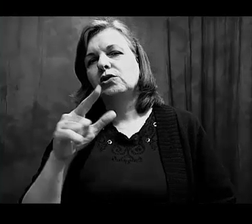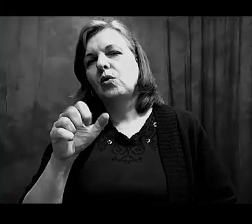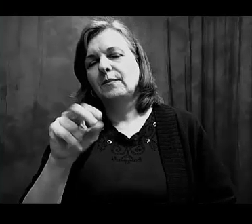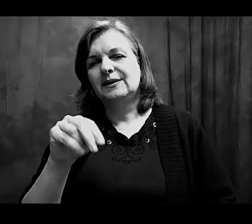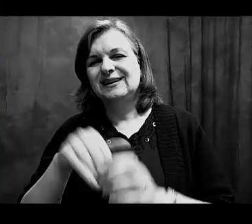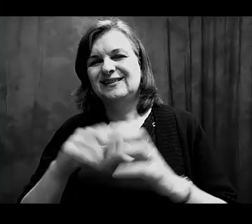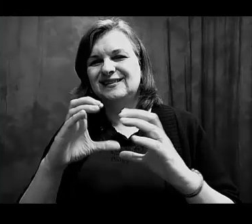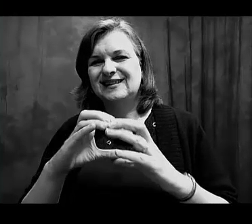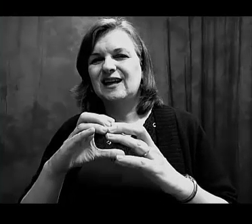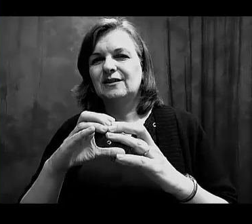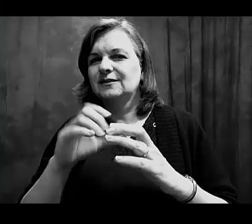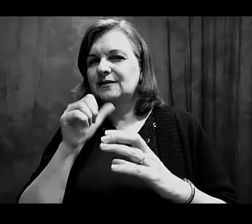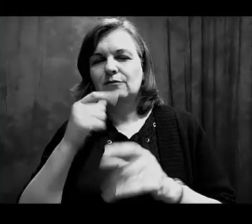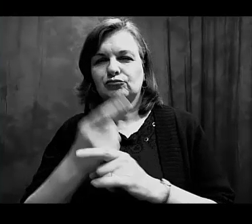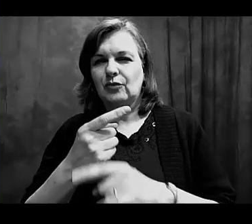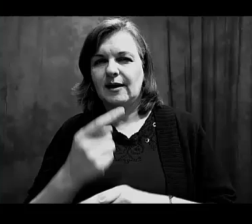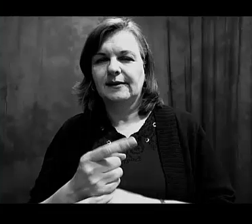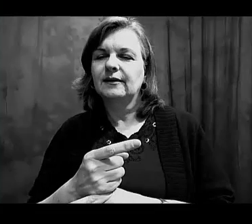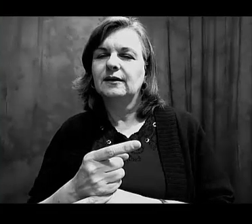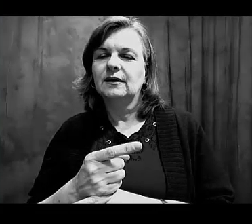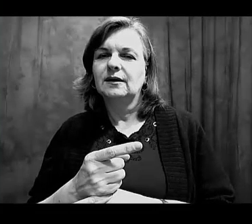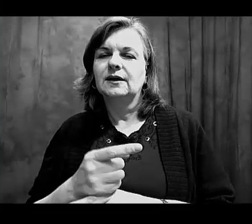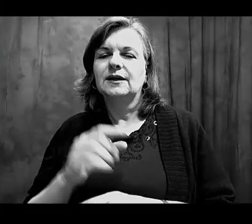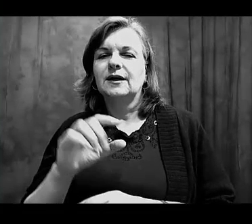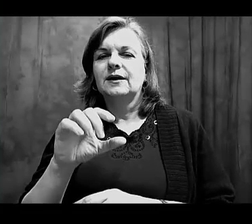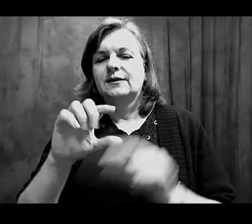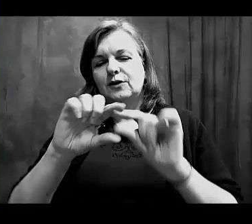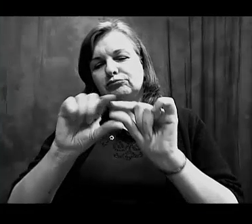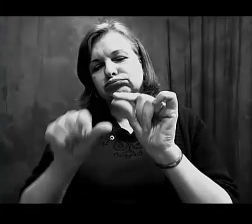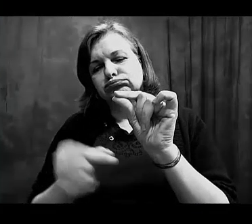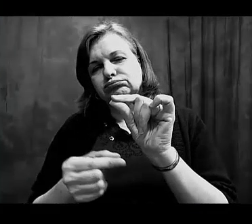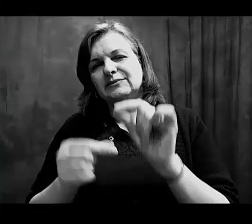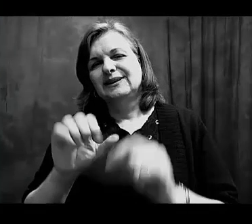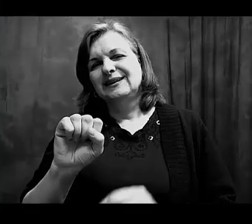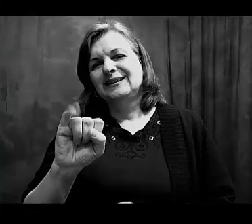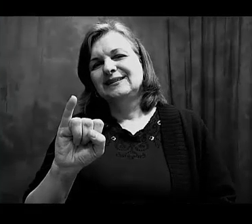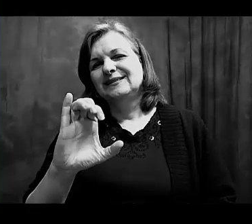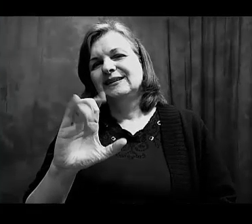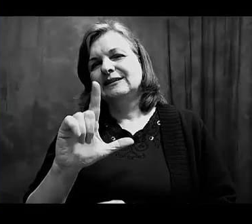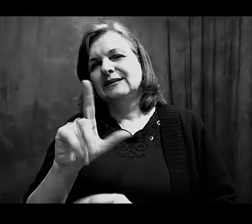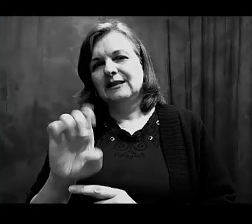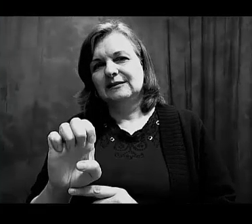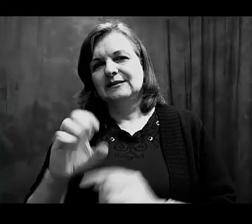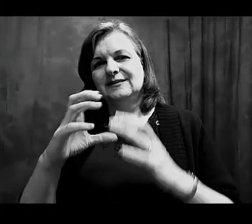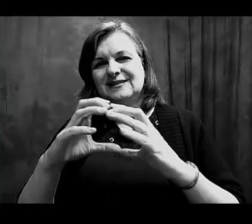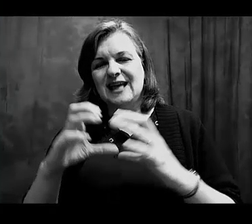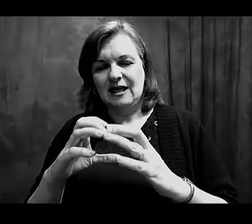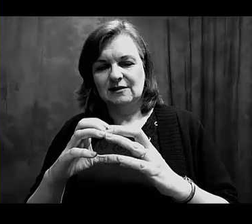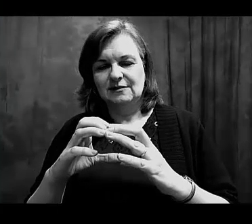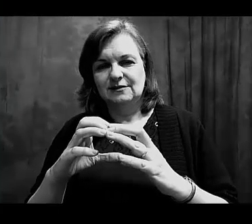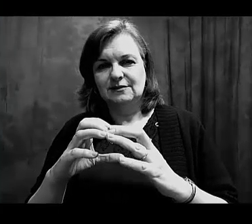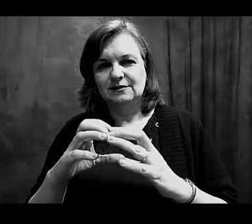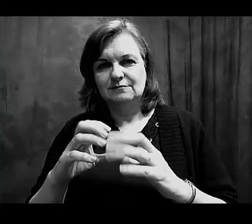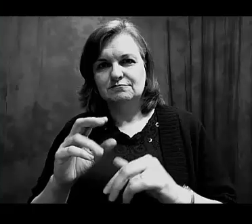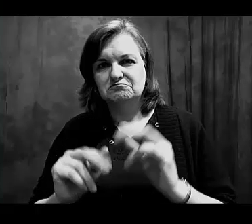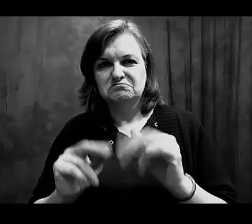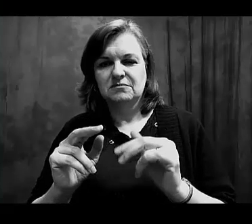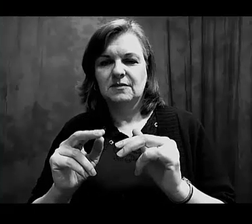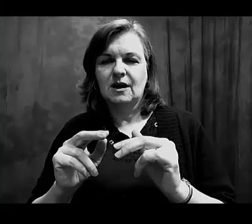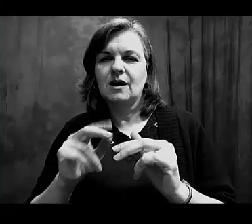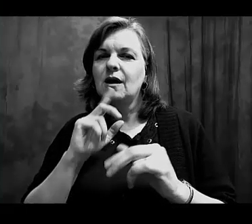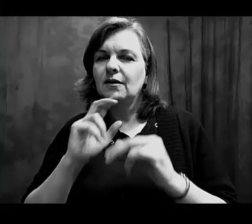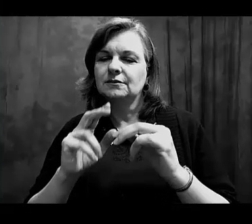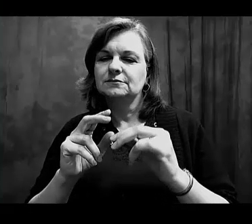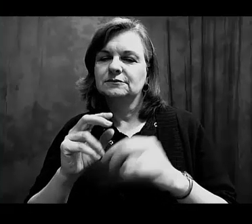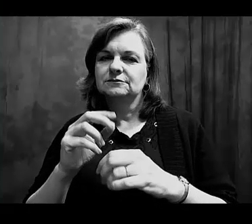of the sickle cells, or the different red blood cell shape. They're kind of shaped like this